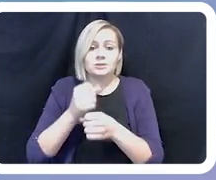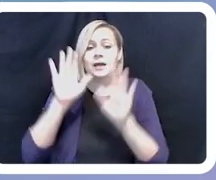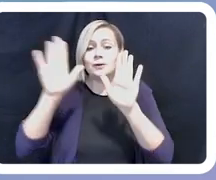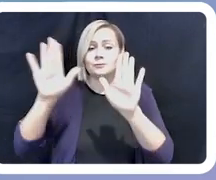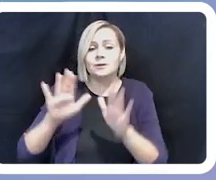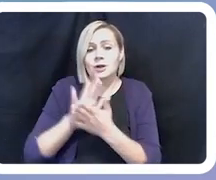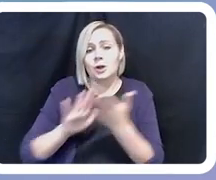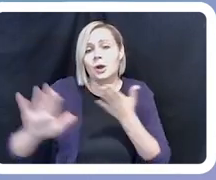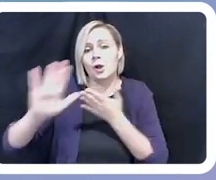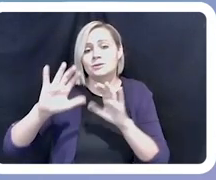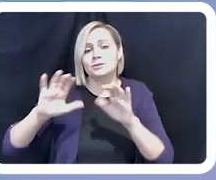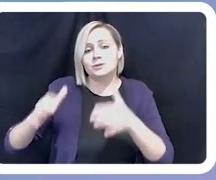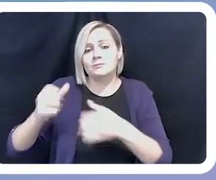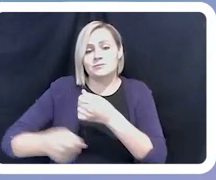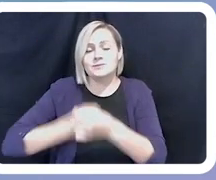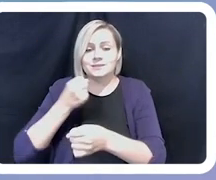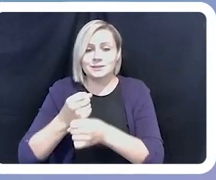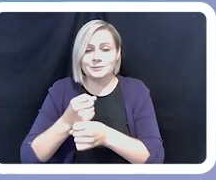Chapter of the Year.